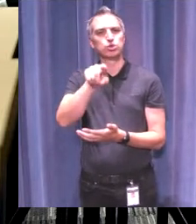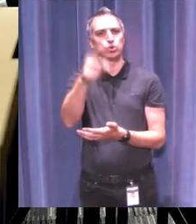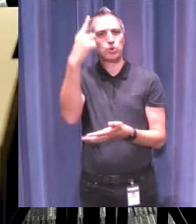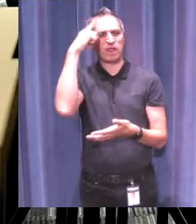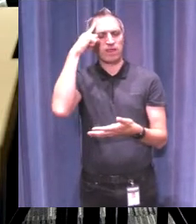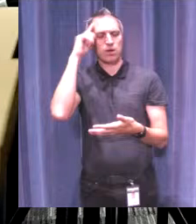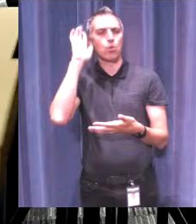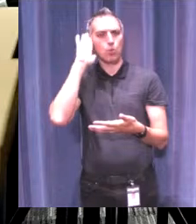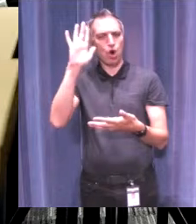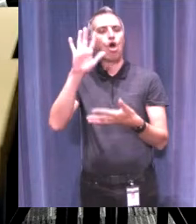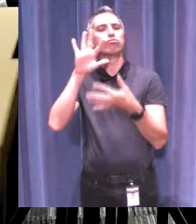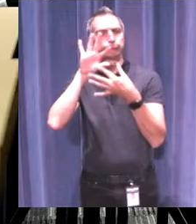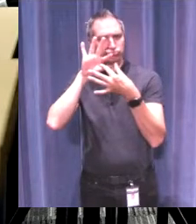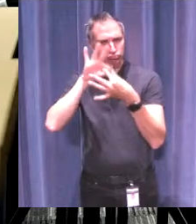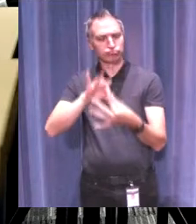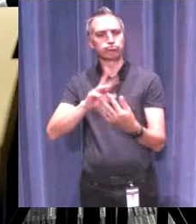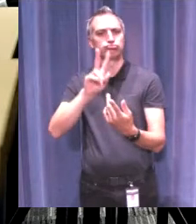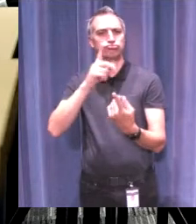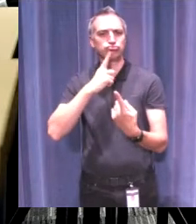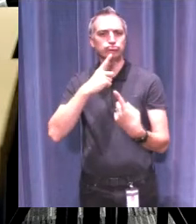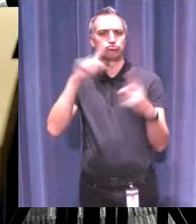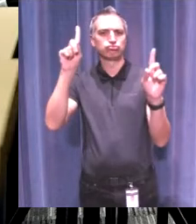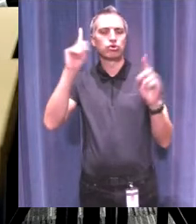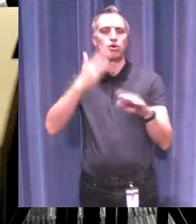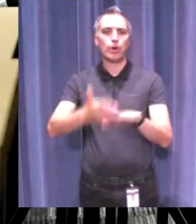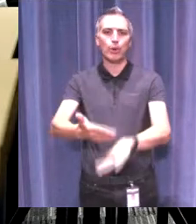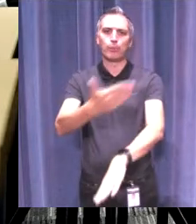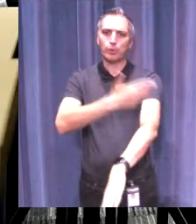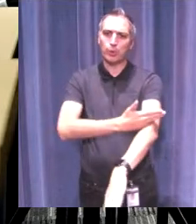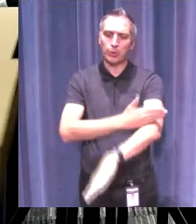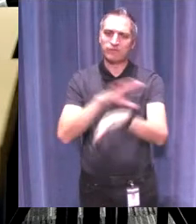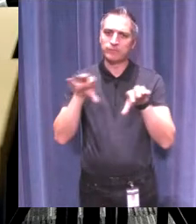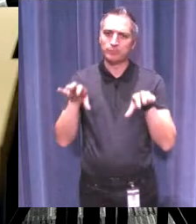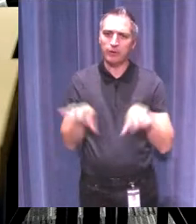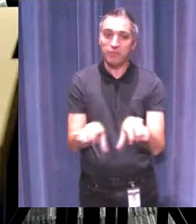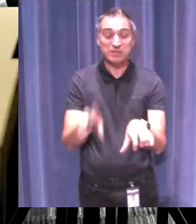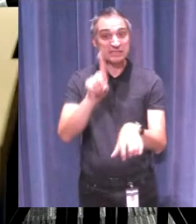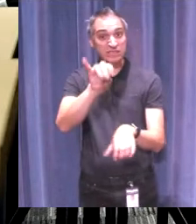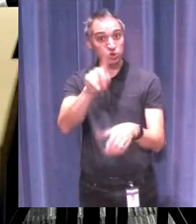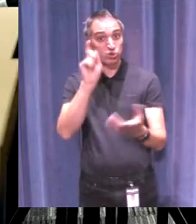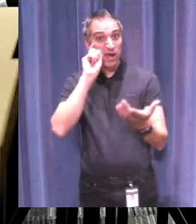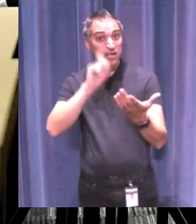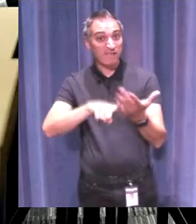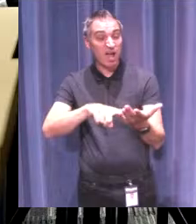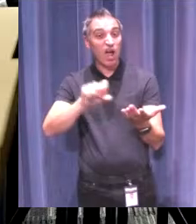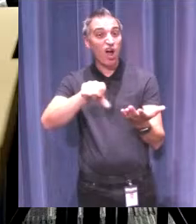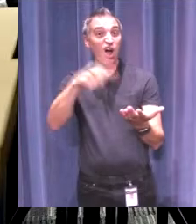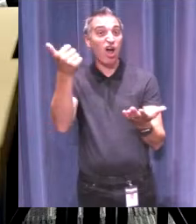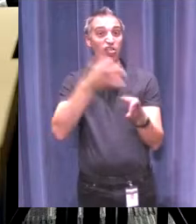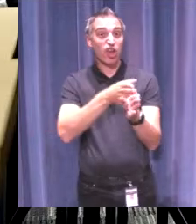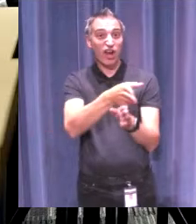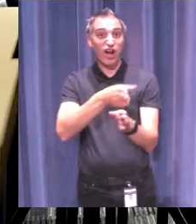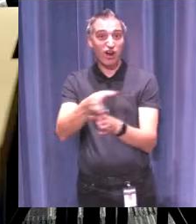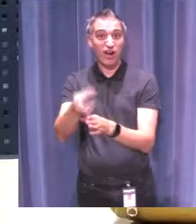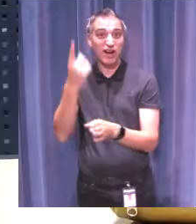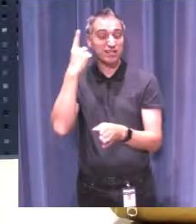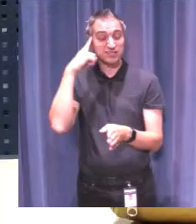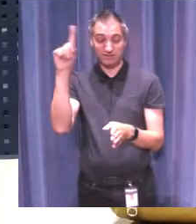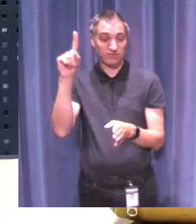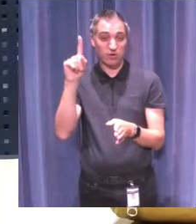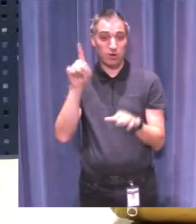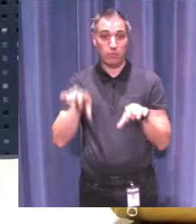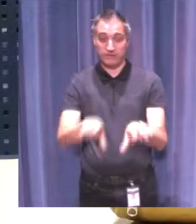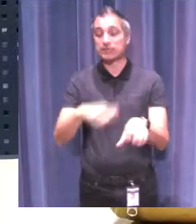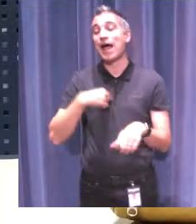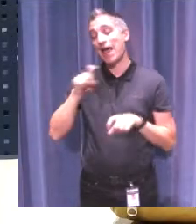to improved performance? Did you identify other areas for improvement? I'll have to admit I did not